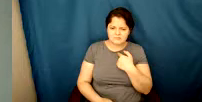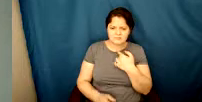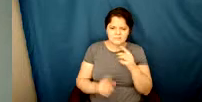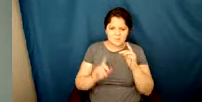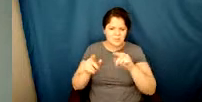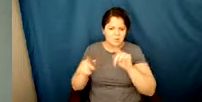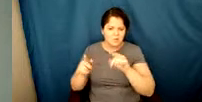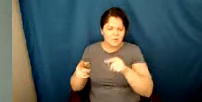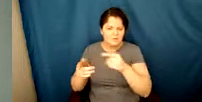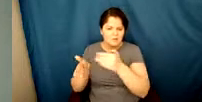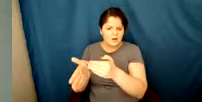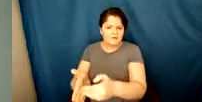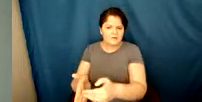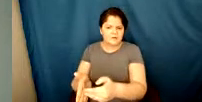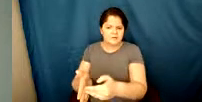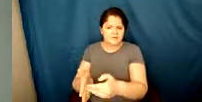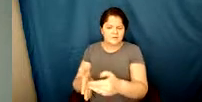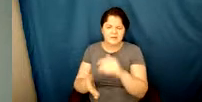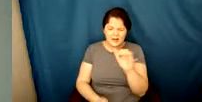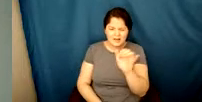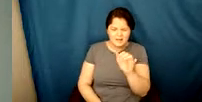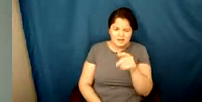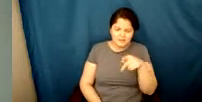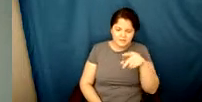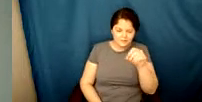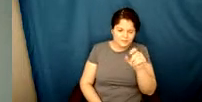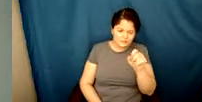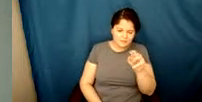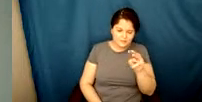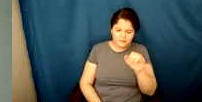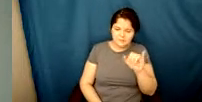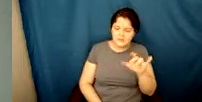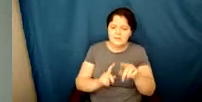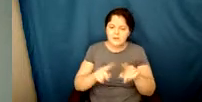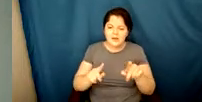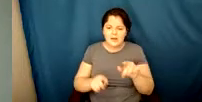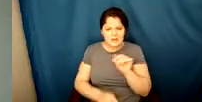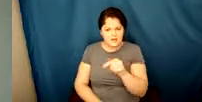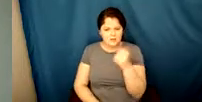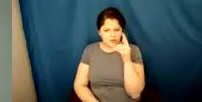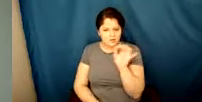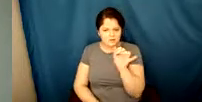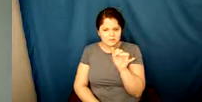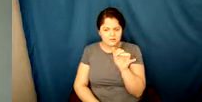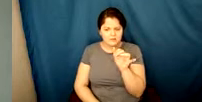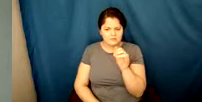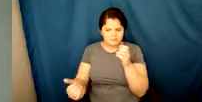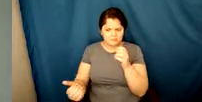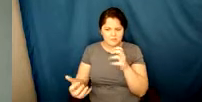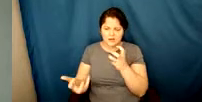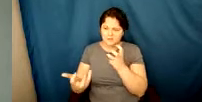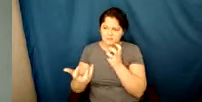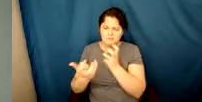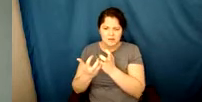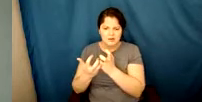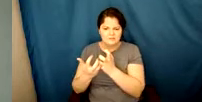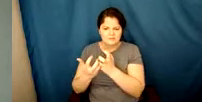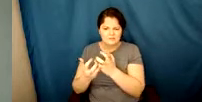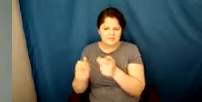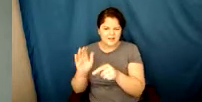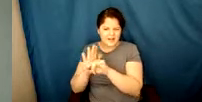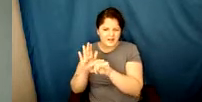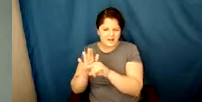station, not as much as Potomac, but this looks like it addresses many of the shortcomings that are at this